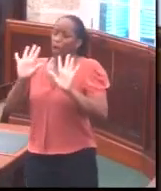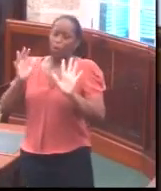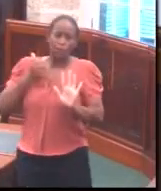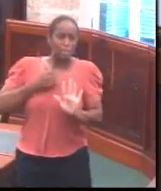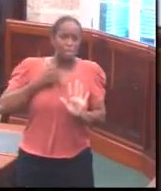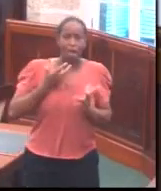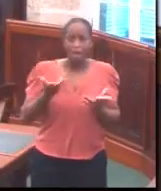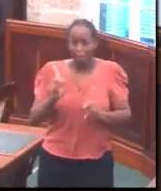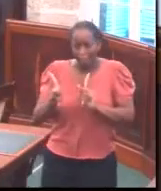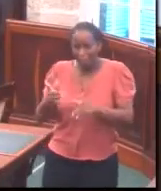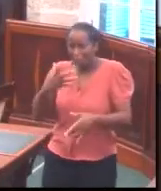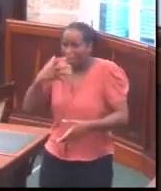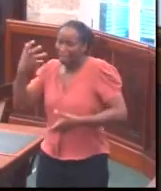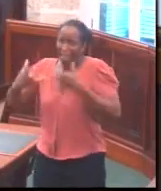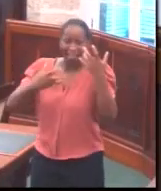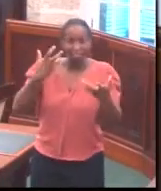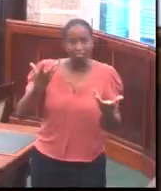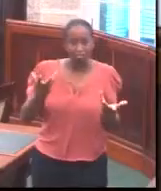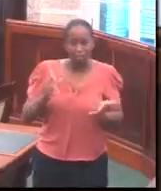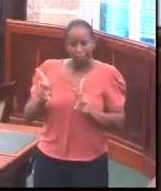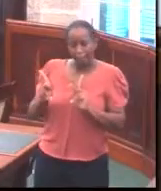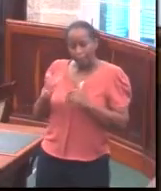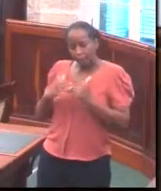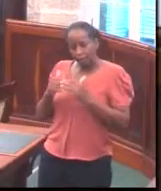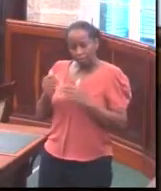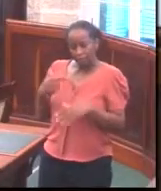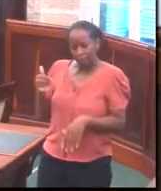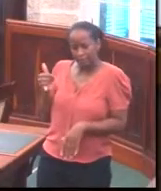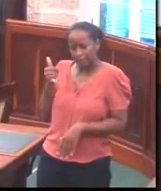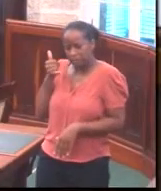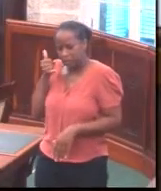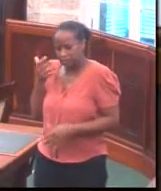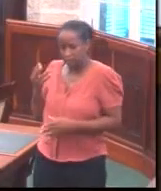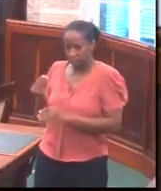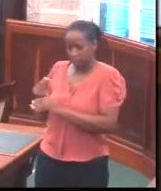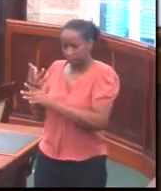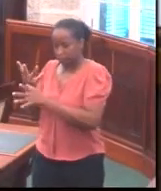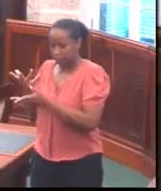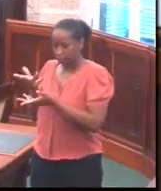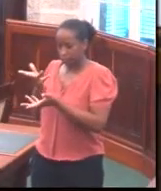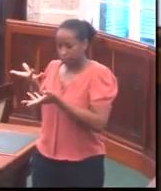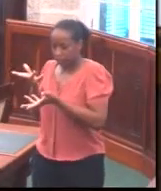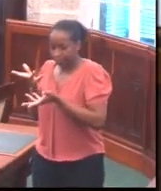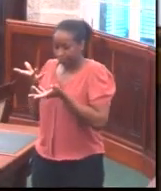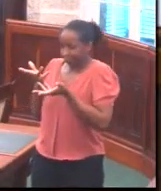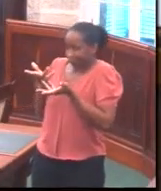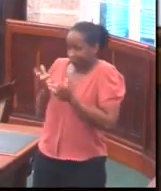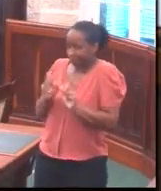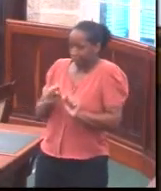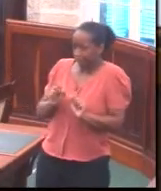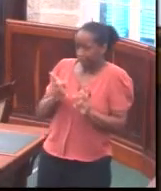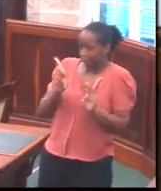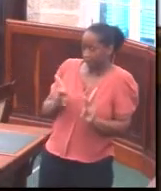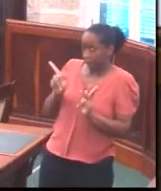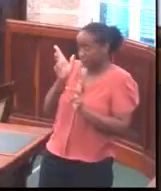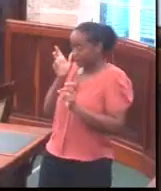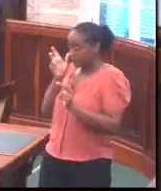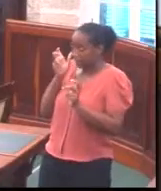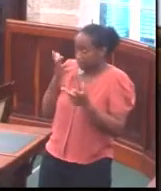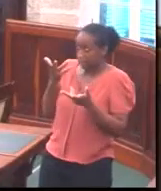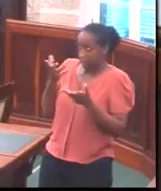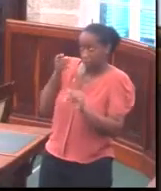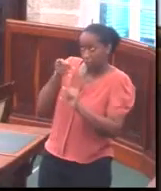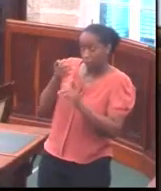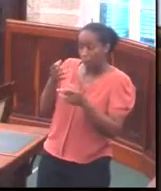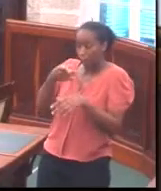this country that every time they pick up their phone and the precious medium of WhatsApp, somebody's listening to them, claiming that it is to suppress crime,